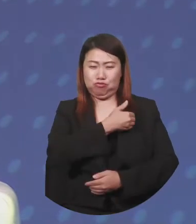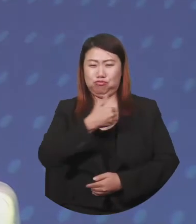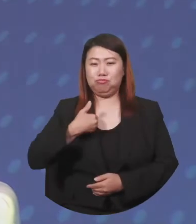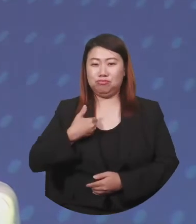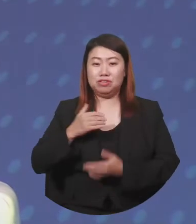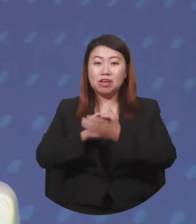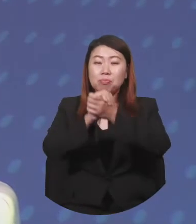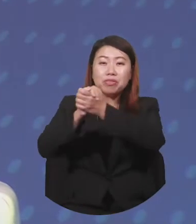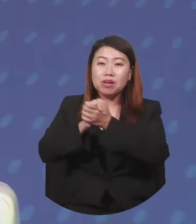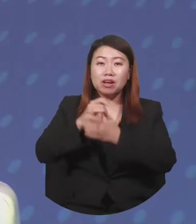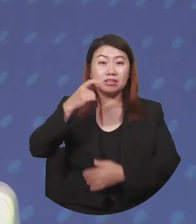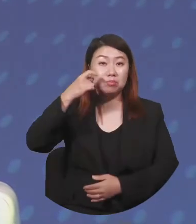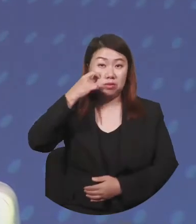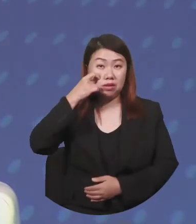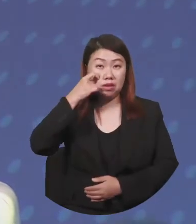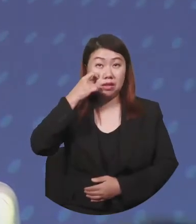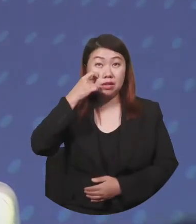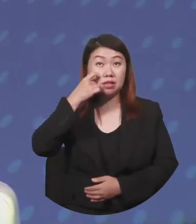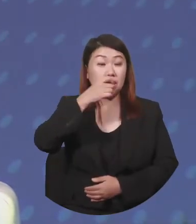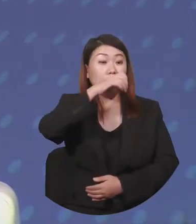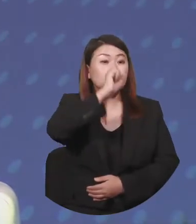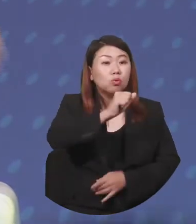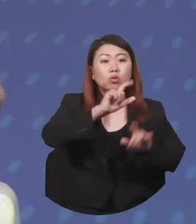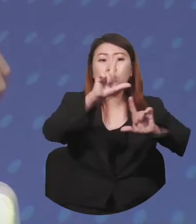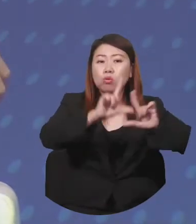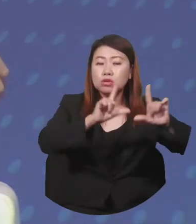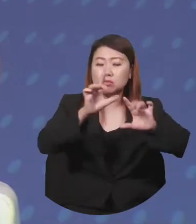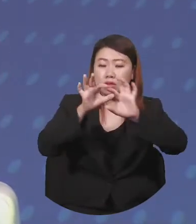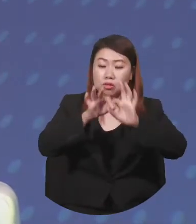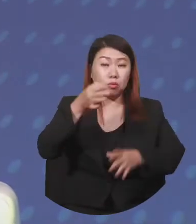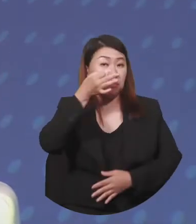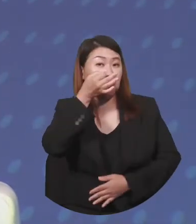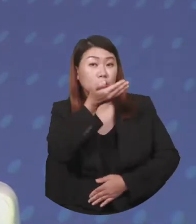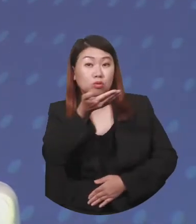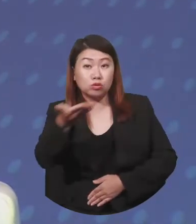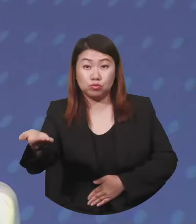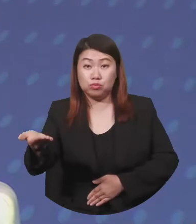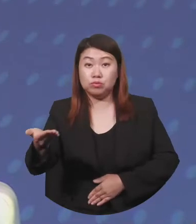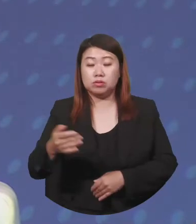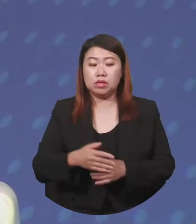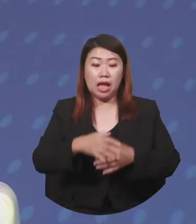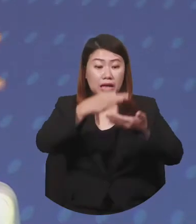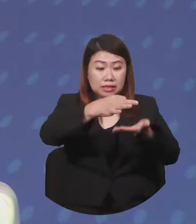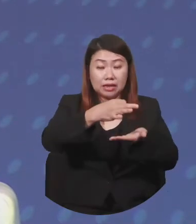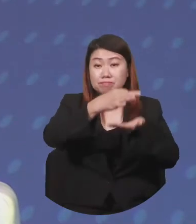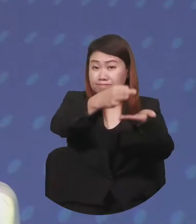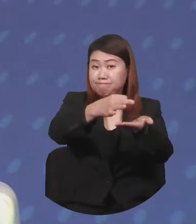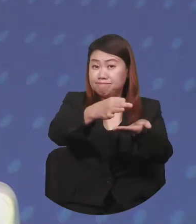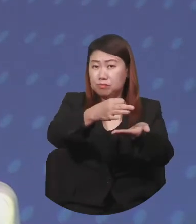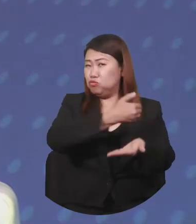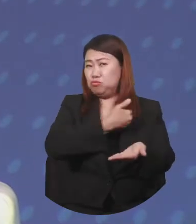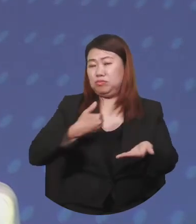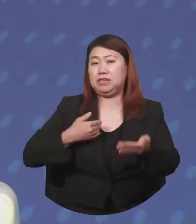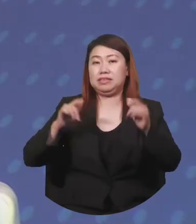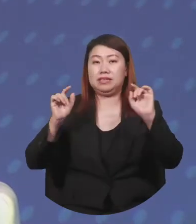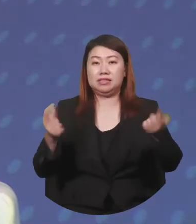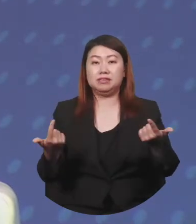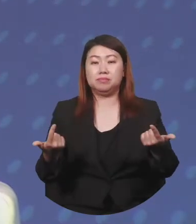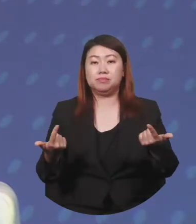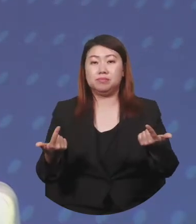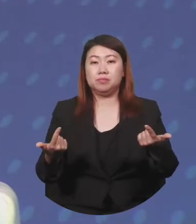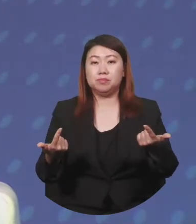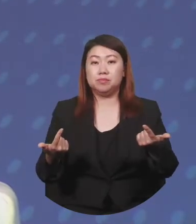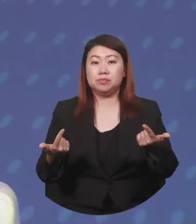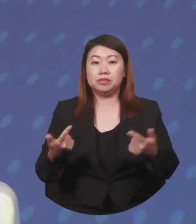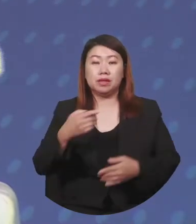the cooperation, and it's not enough just to fund. We need to do things right. We need to adapt the right